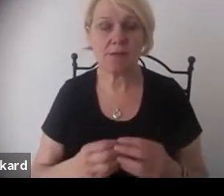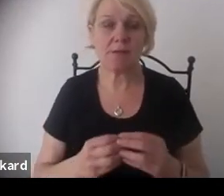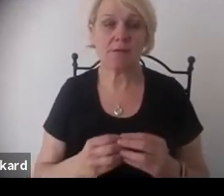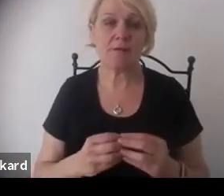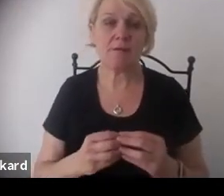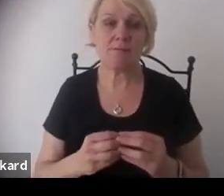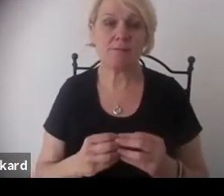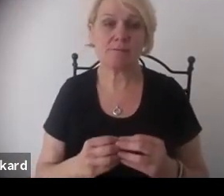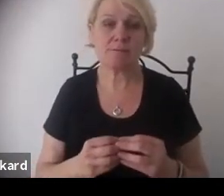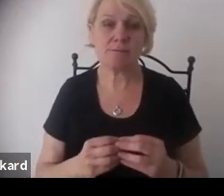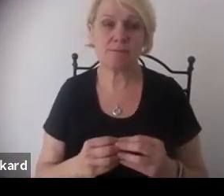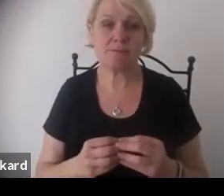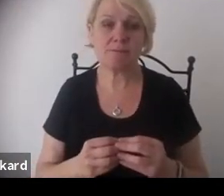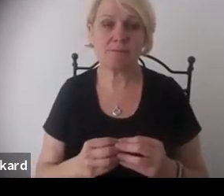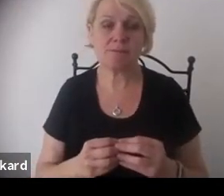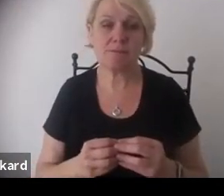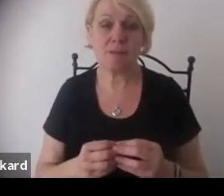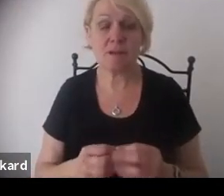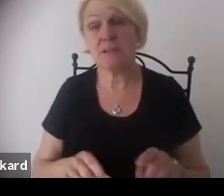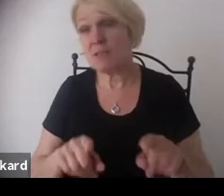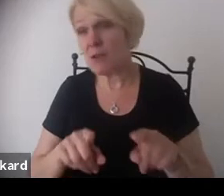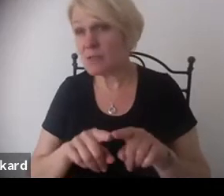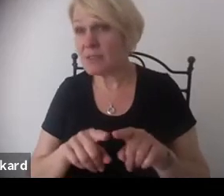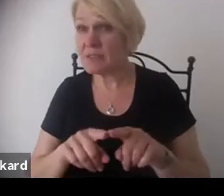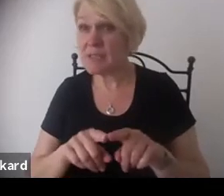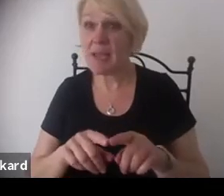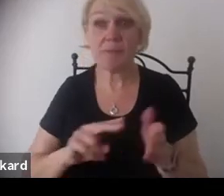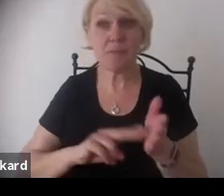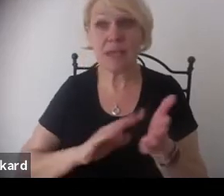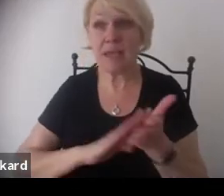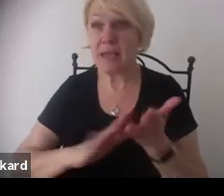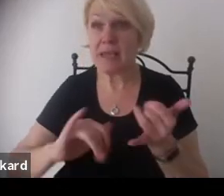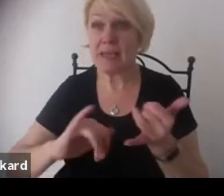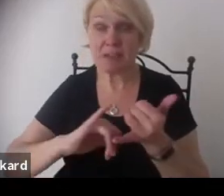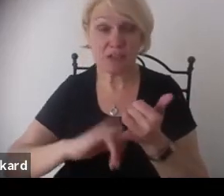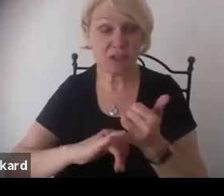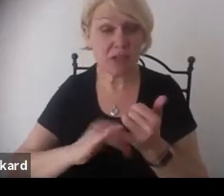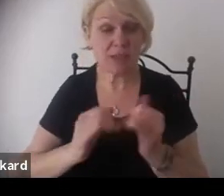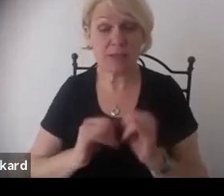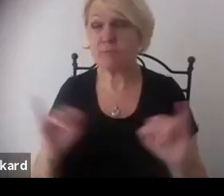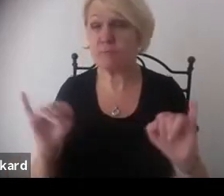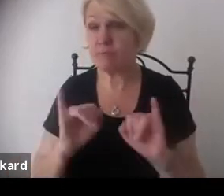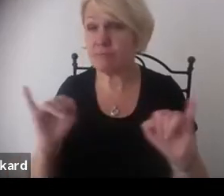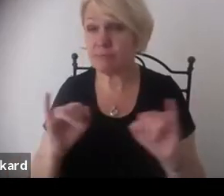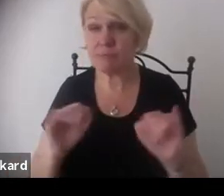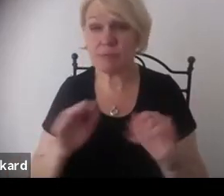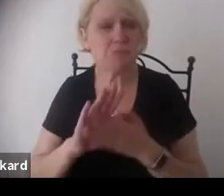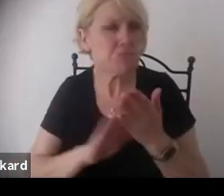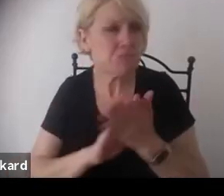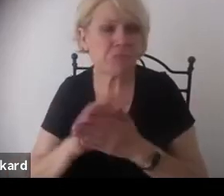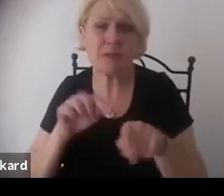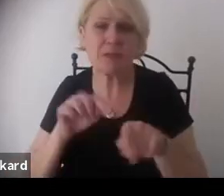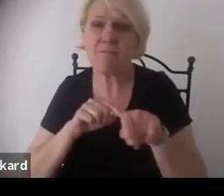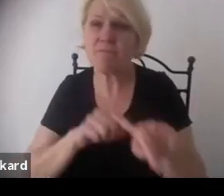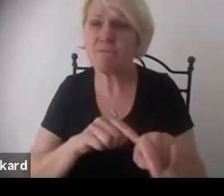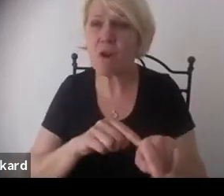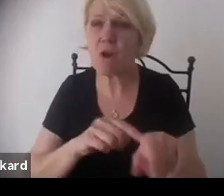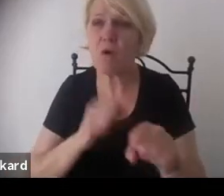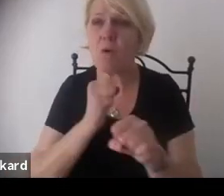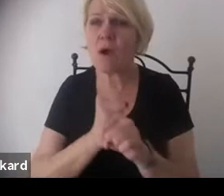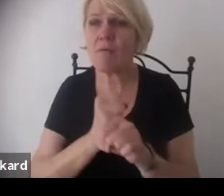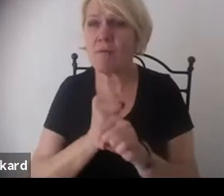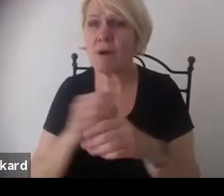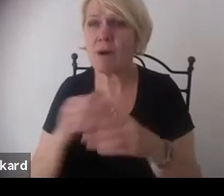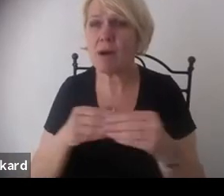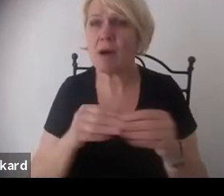the rest of the NHS, we've been in a major incident, which means we have to follow the government guidance and government